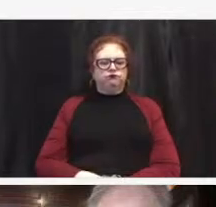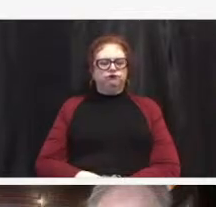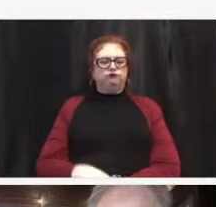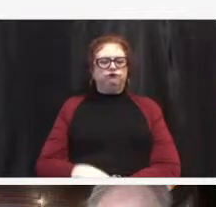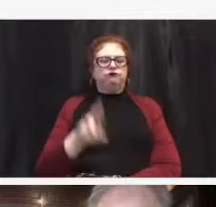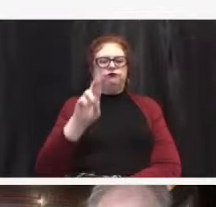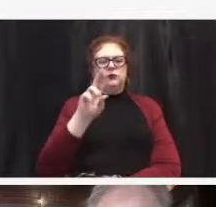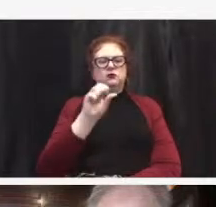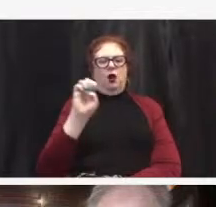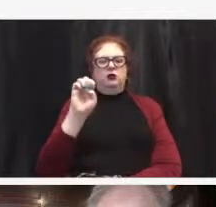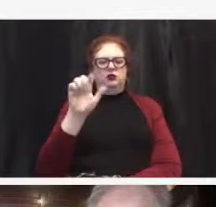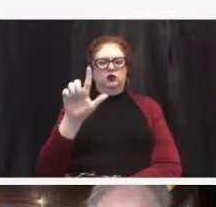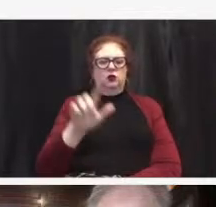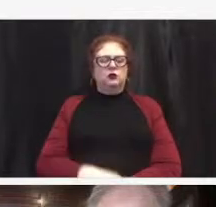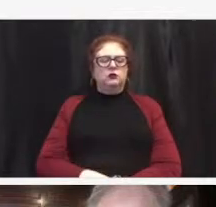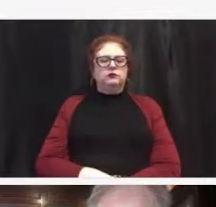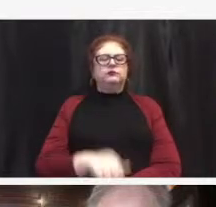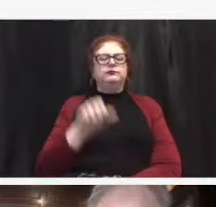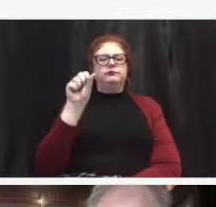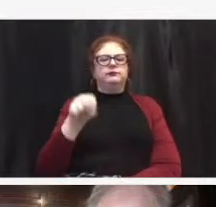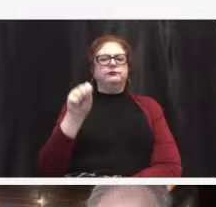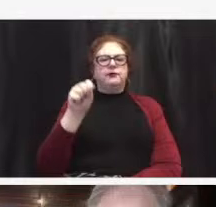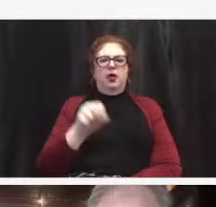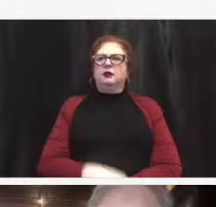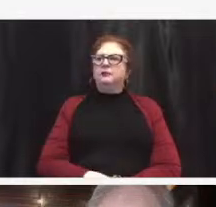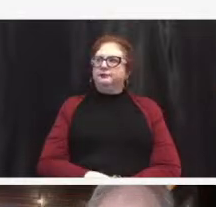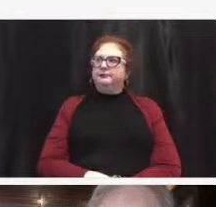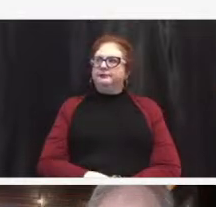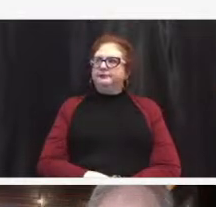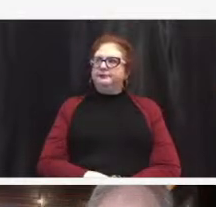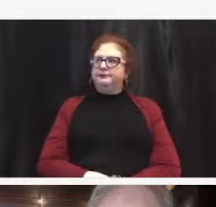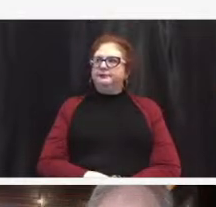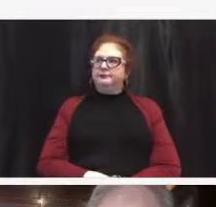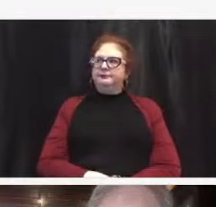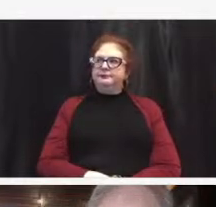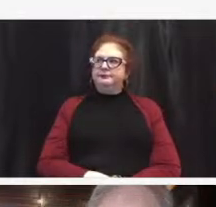Russell? Aye.